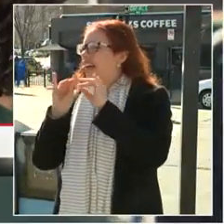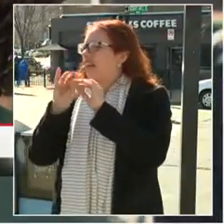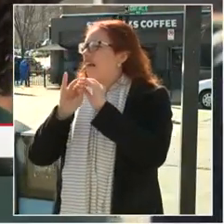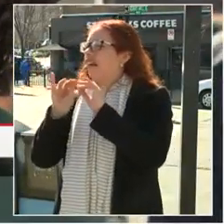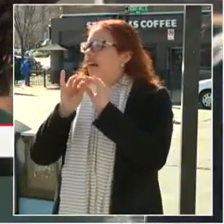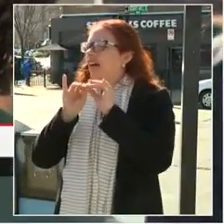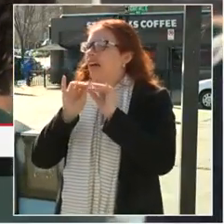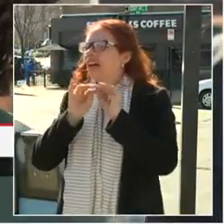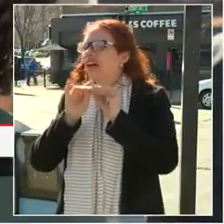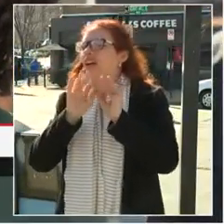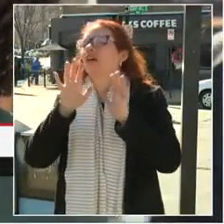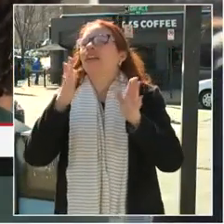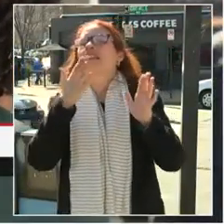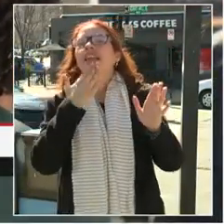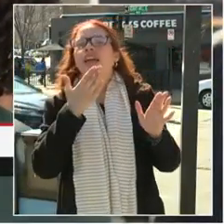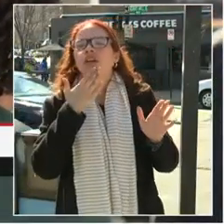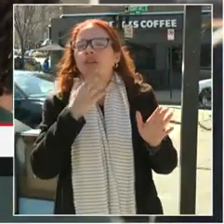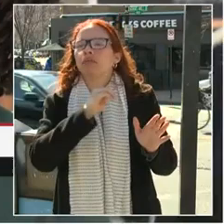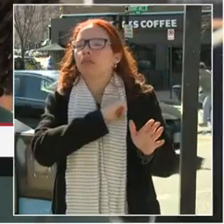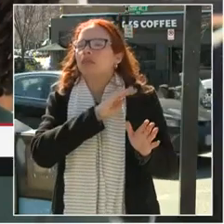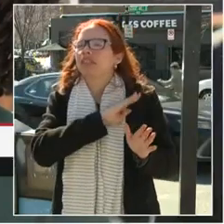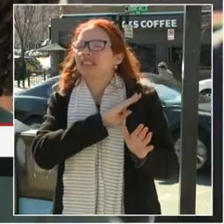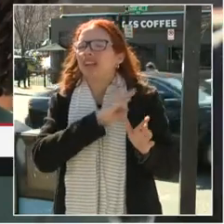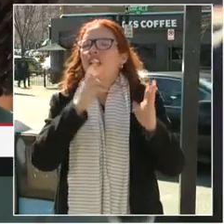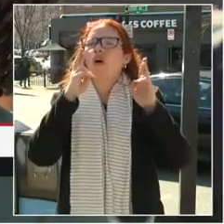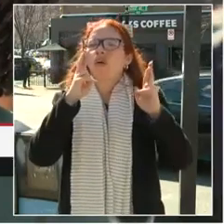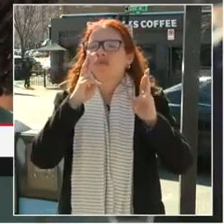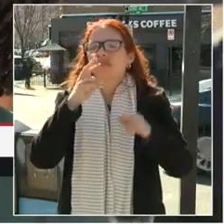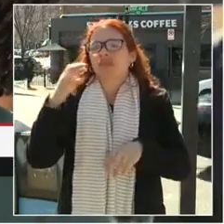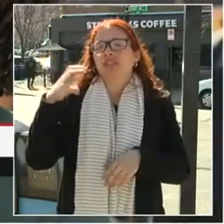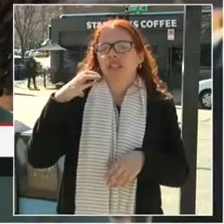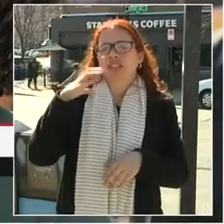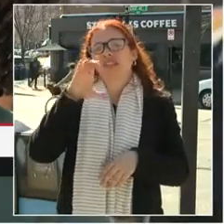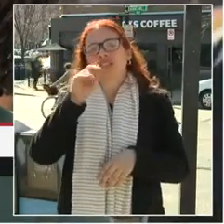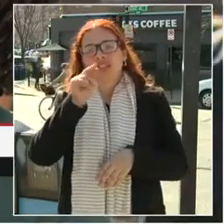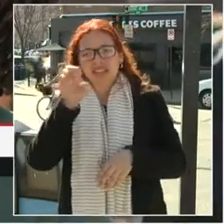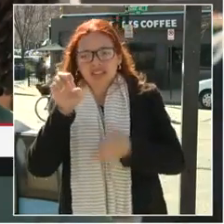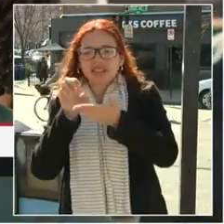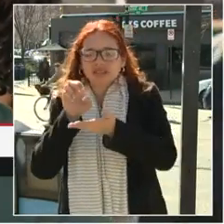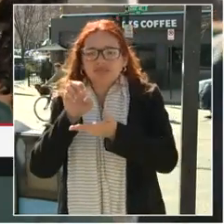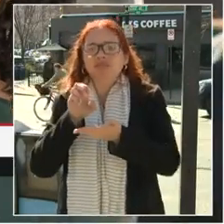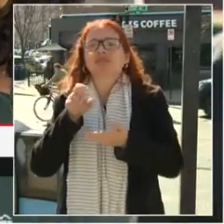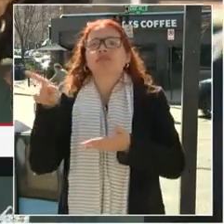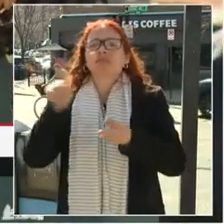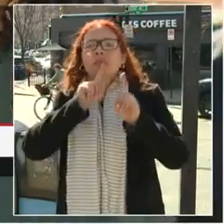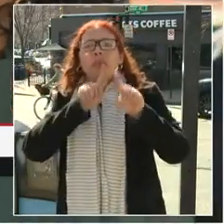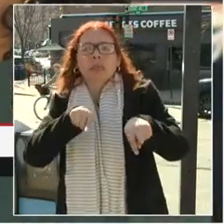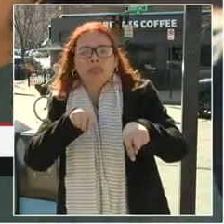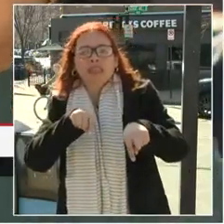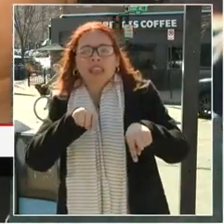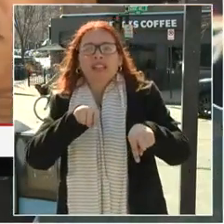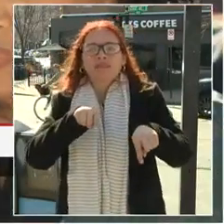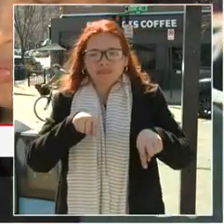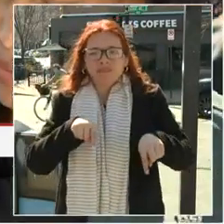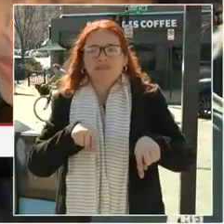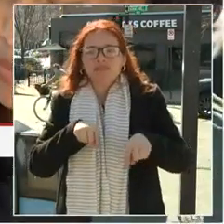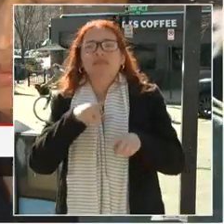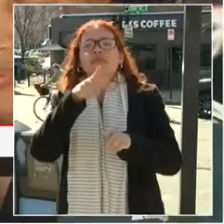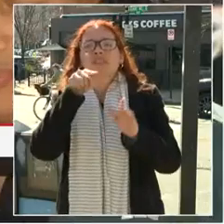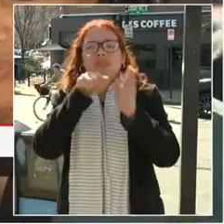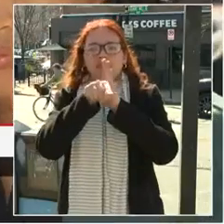Thank you, Mayor Bowser, and I'm hoping that Chief Conti can address this question as well. With homicides up 30% so far this